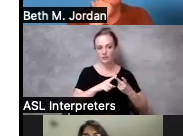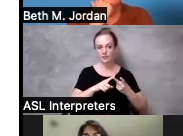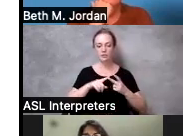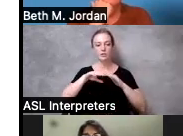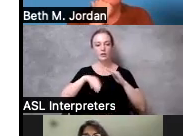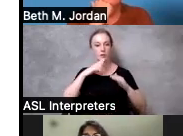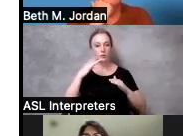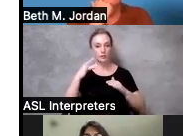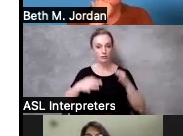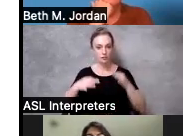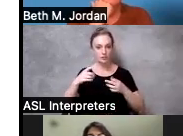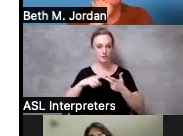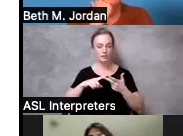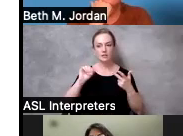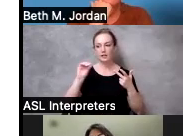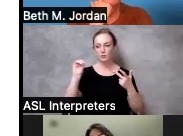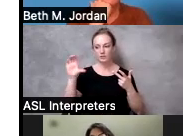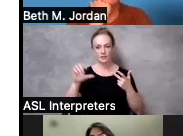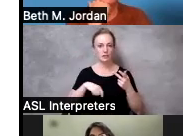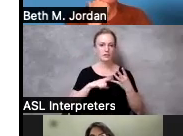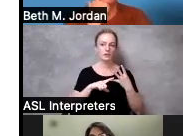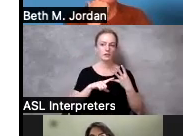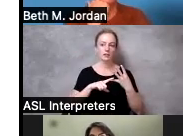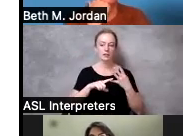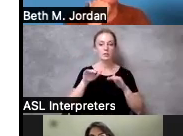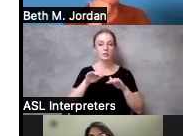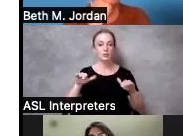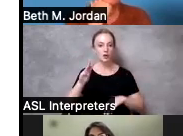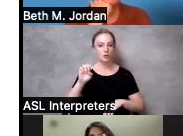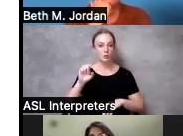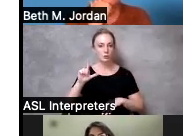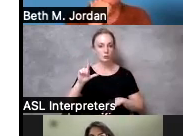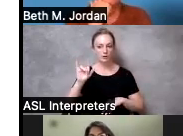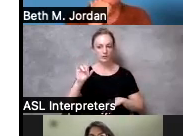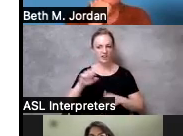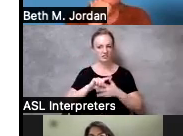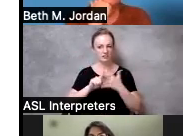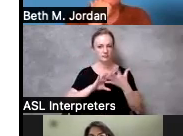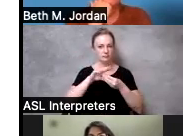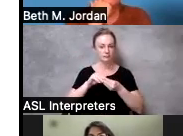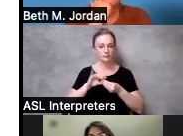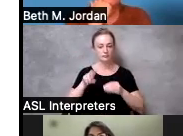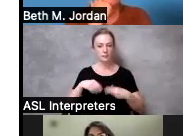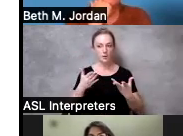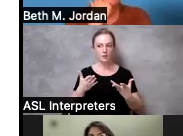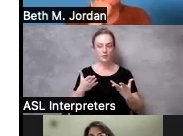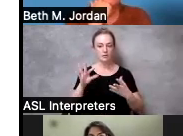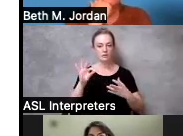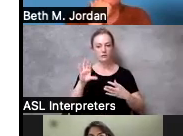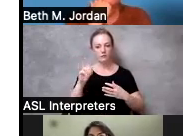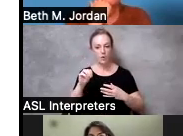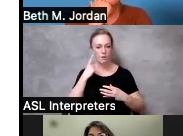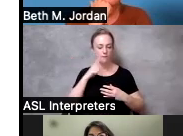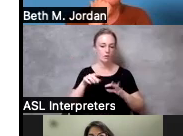justice, administrative office of the courts, child welfare. And so it offers a forum for communication and